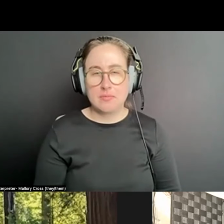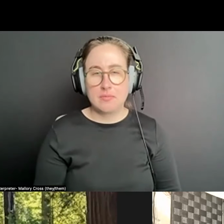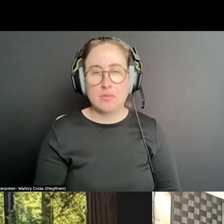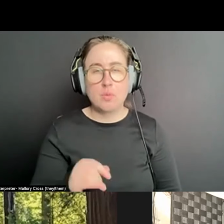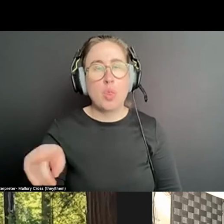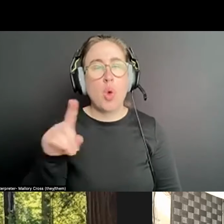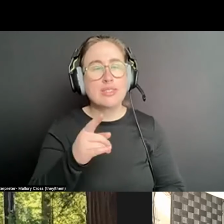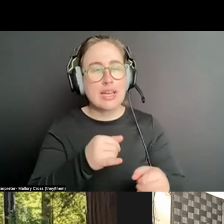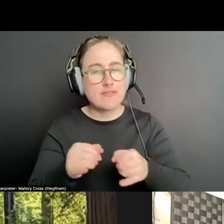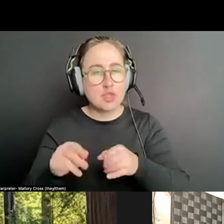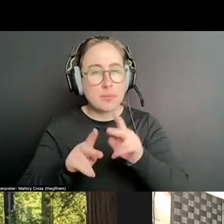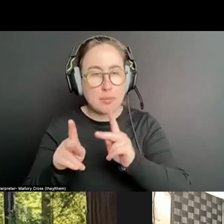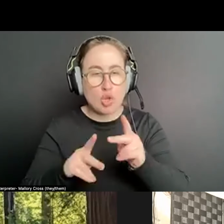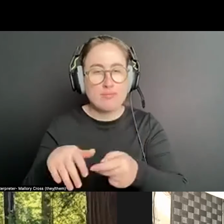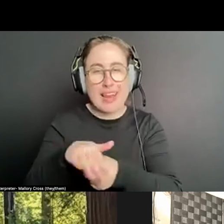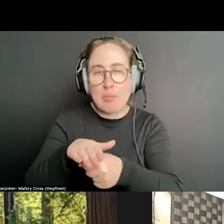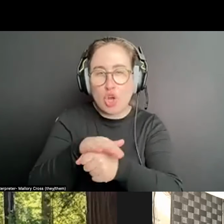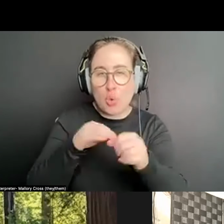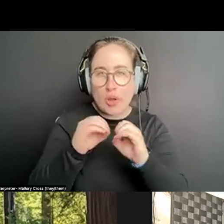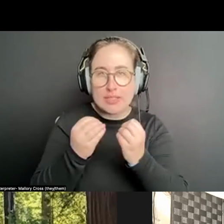those individual folks, neighborhood organizations